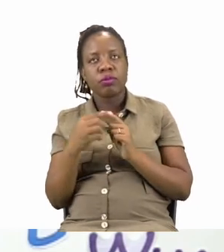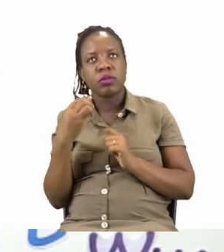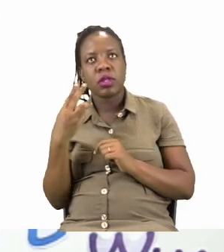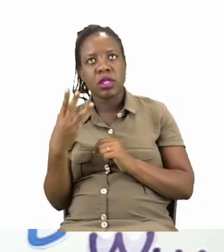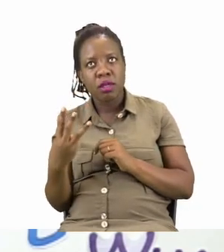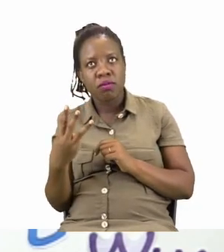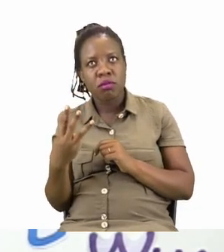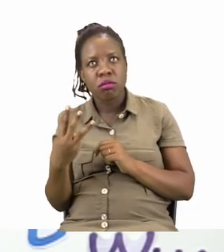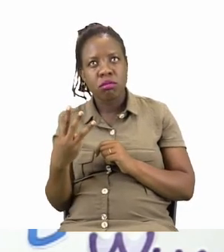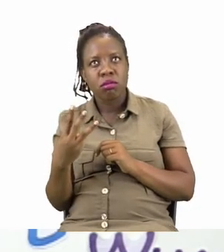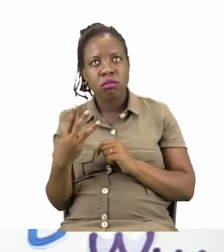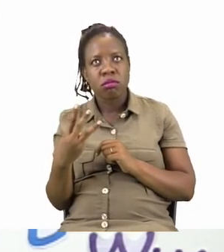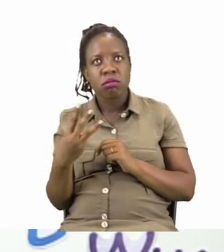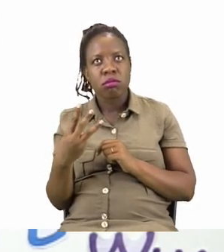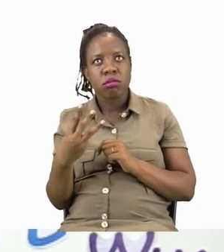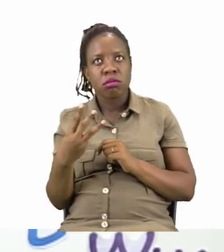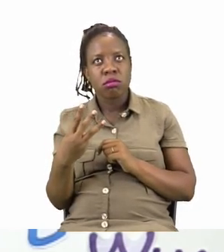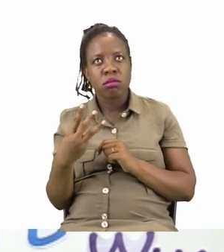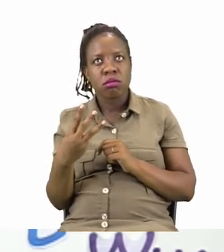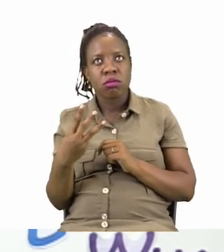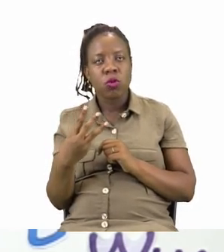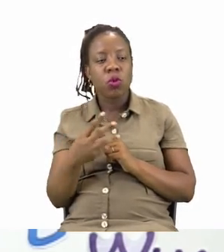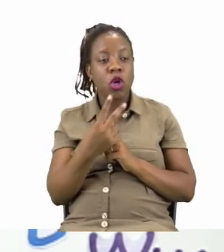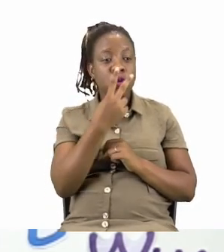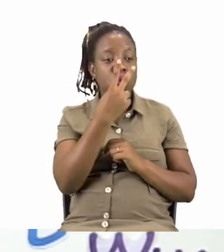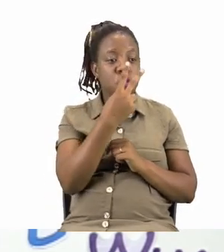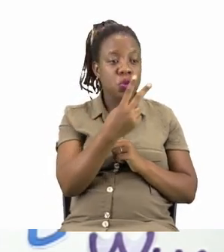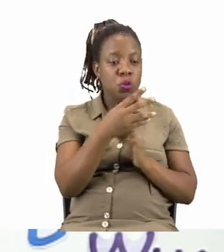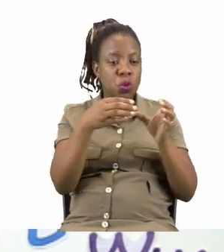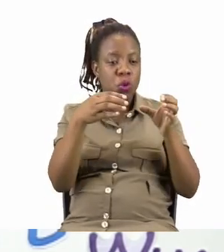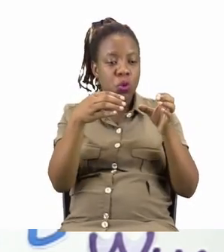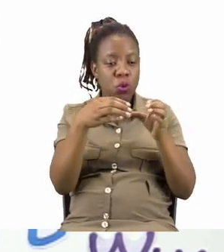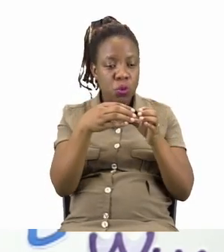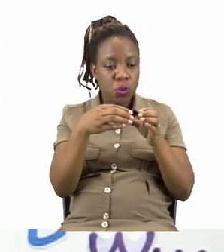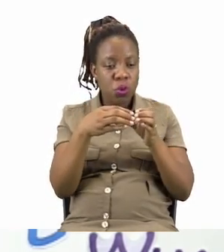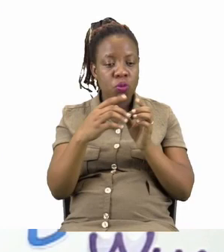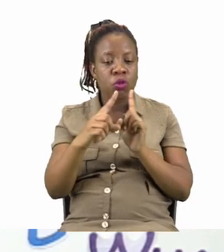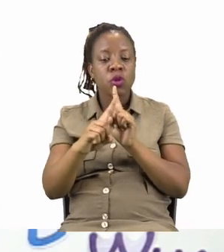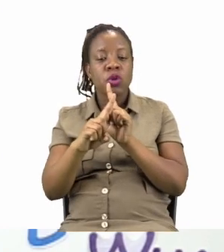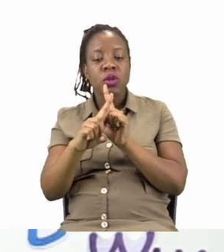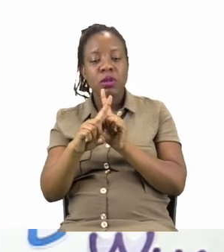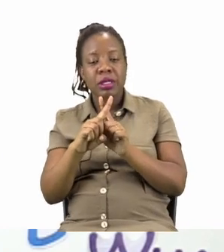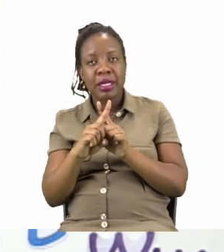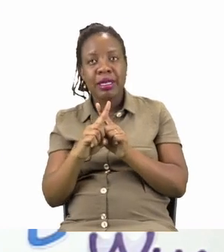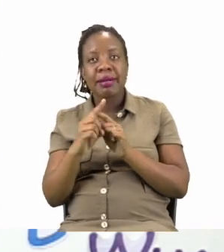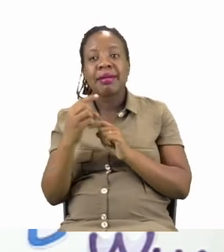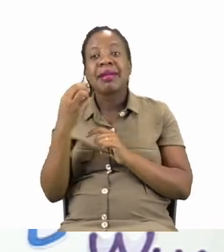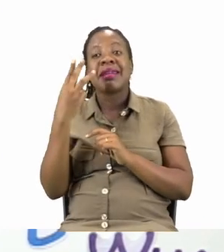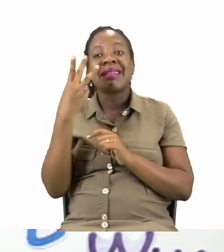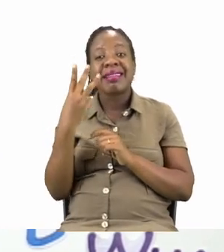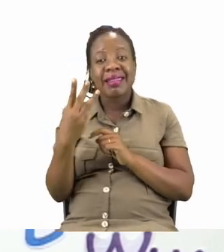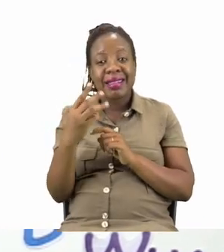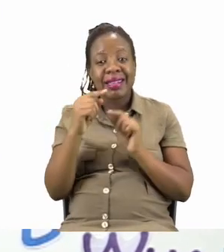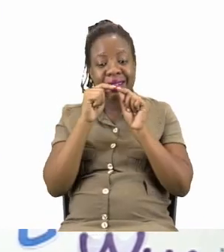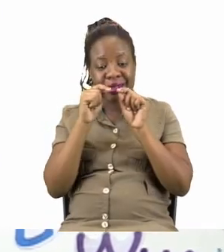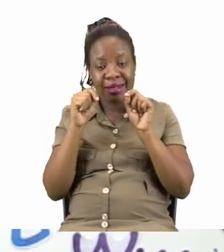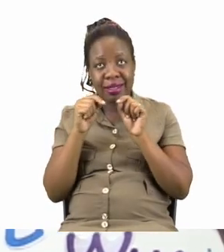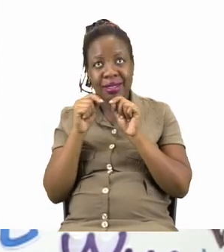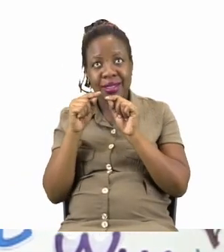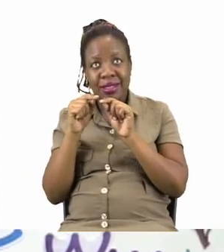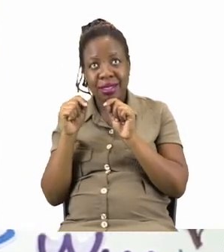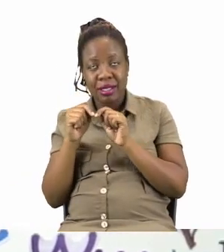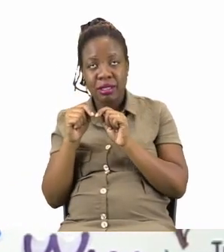groups times 3 triangles. And here it says that 2 times 3